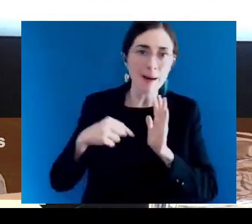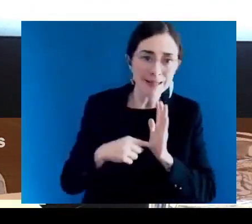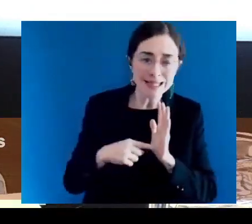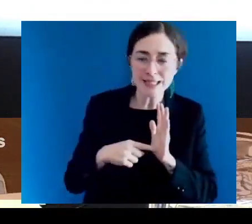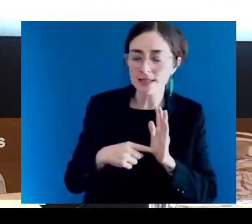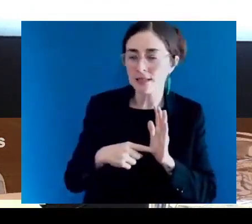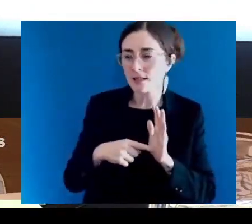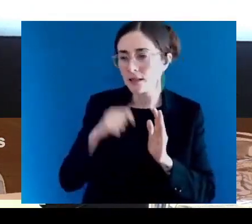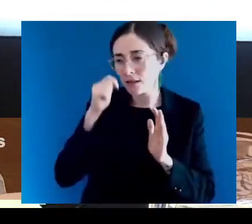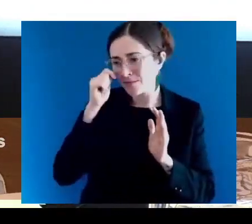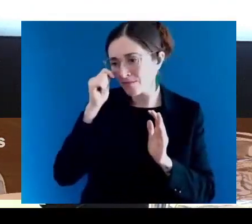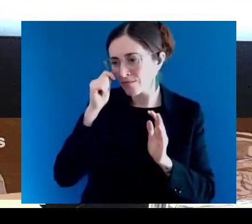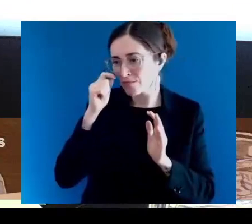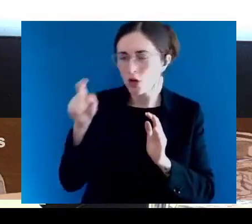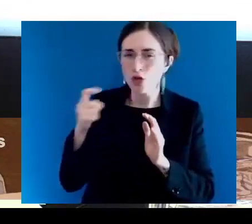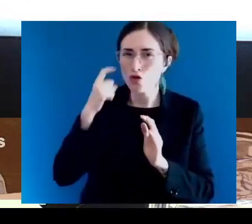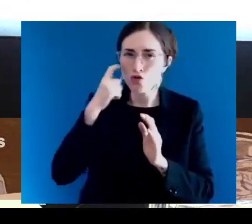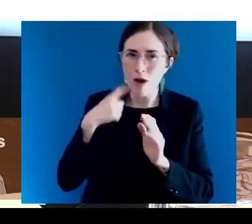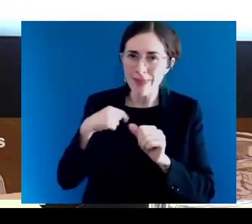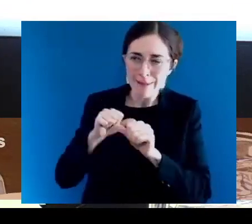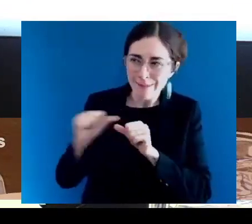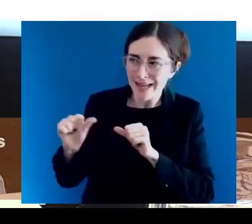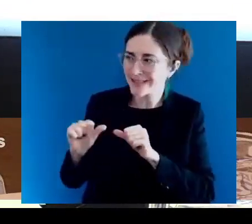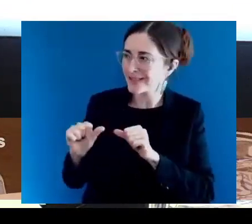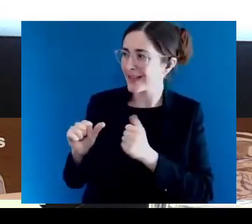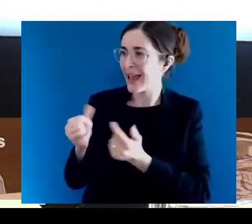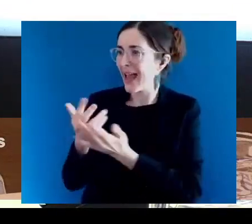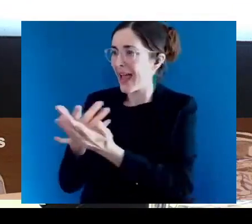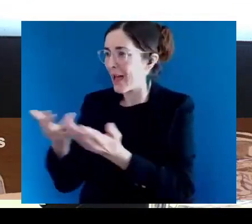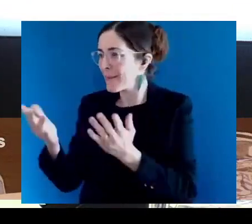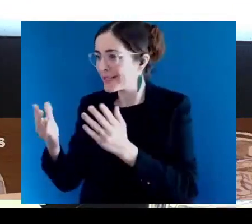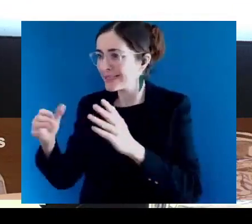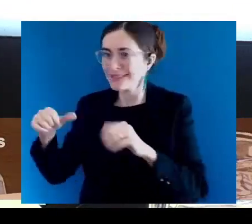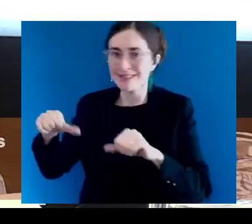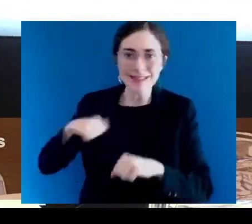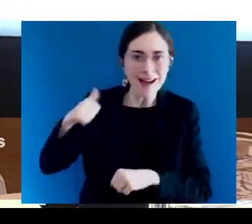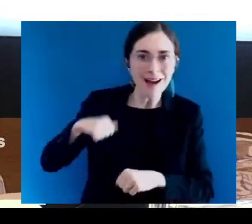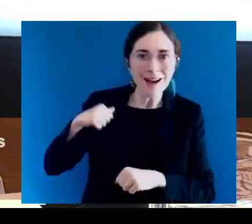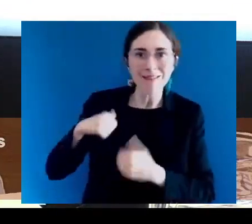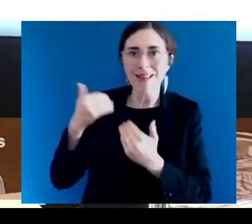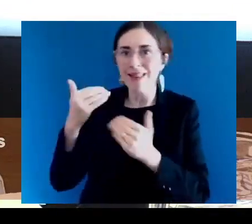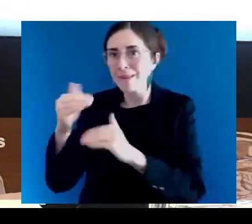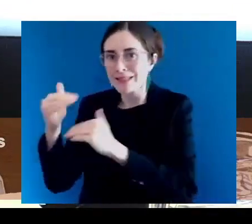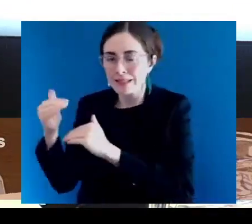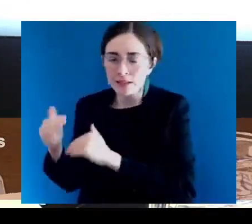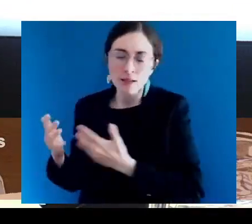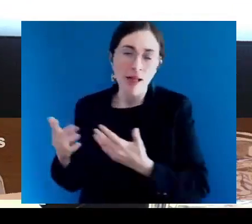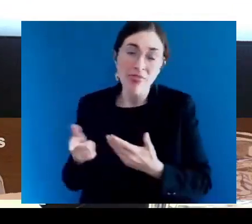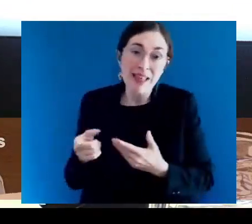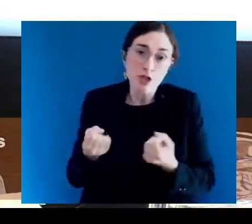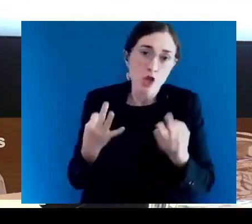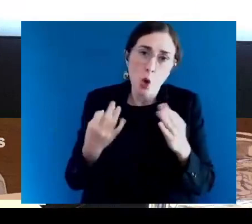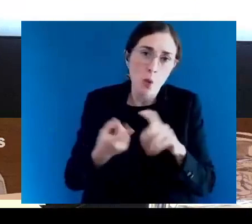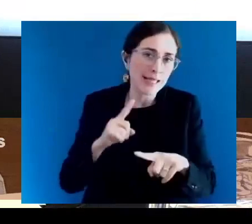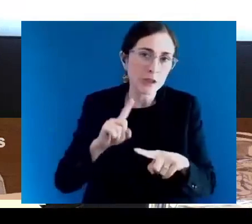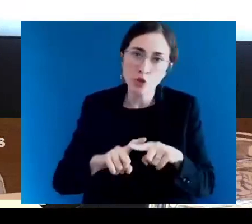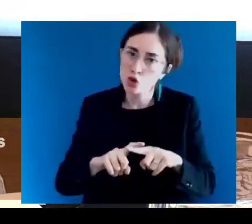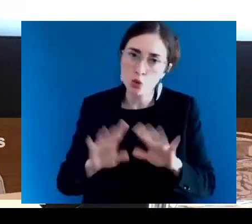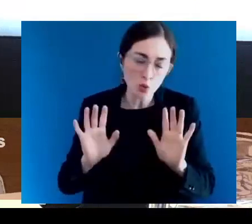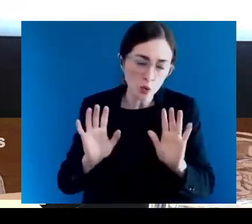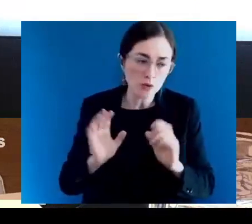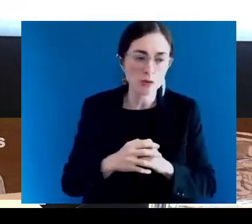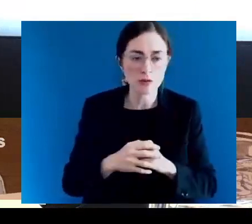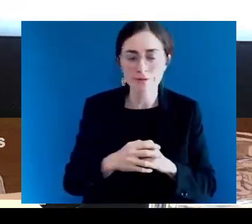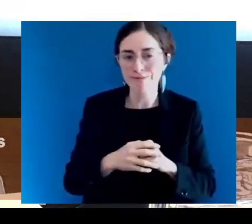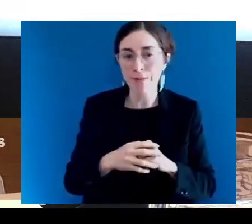do what they can with the resources that they have. That's not an excuse, and I make that really clear.